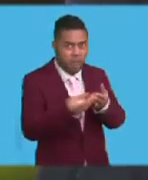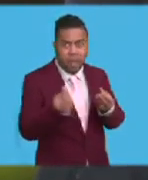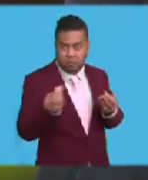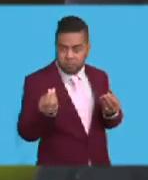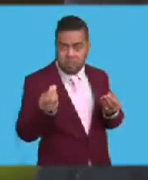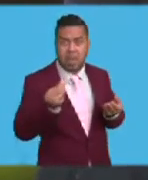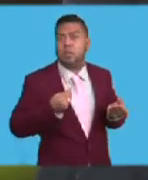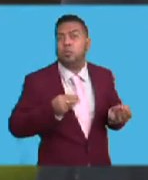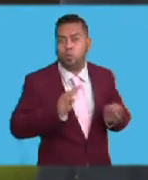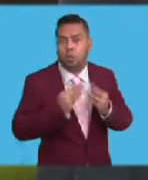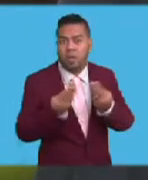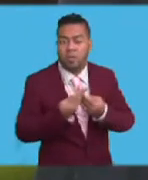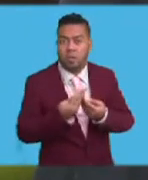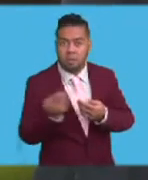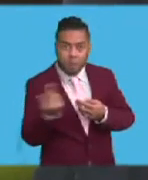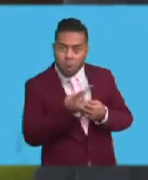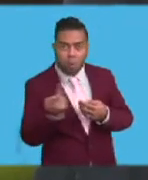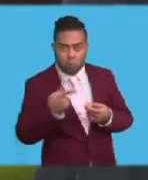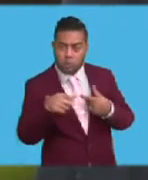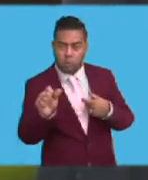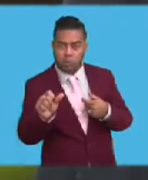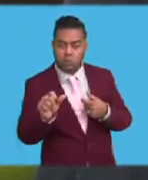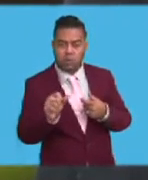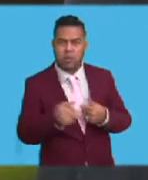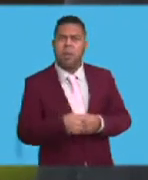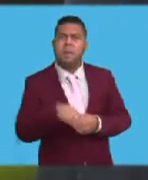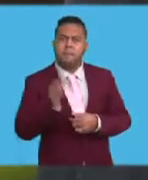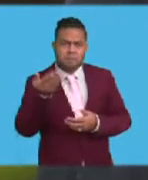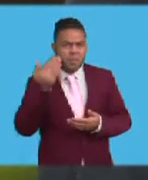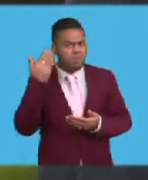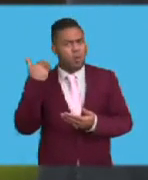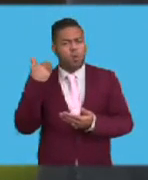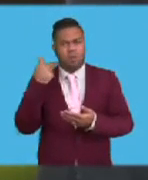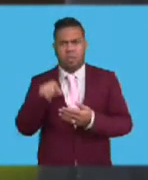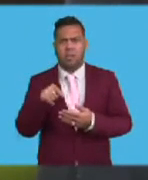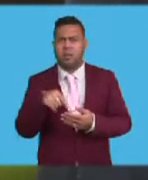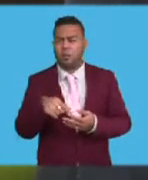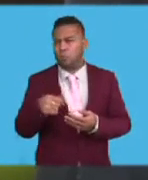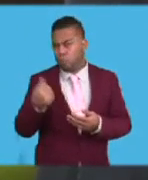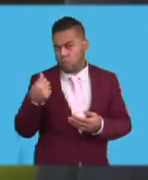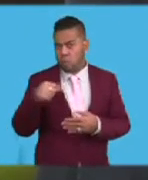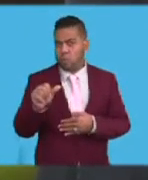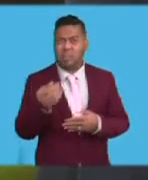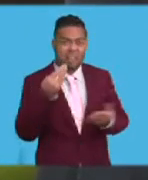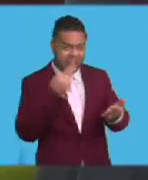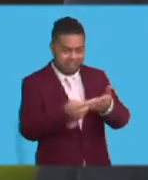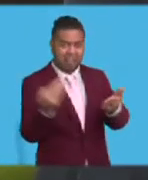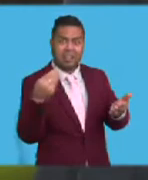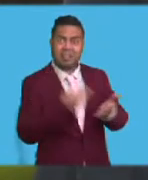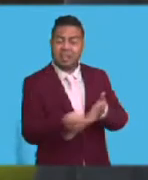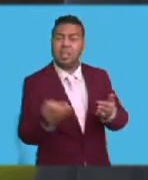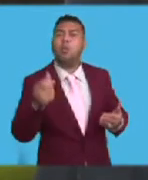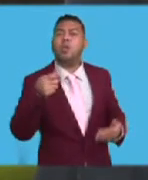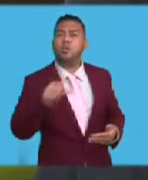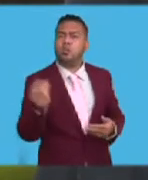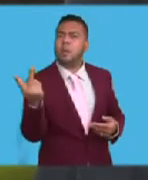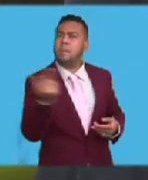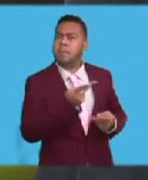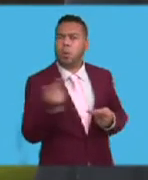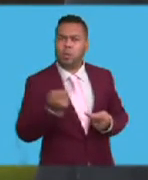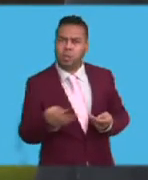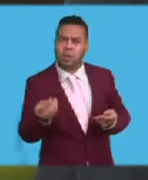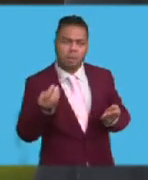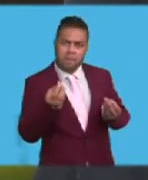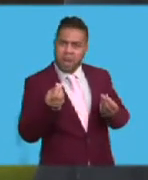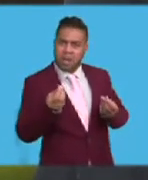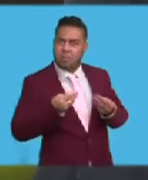system. And in fact, even prior to that, those companies that did implement e-ticketing did have a dual system. And